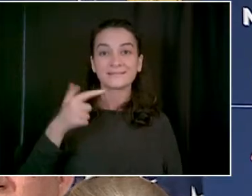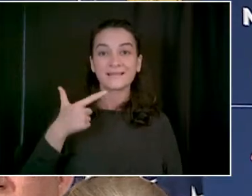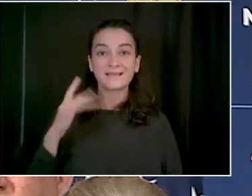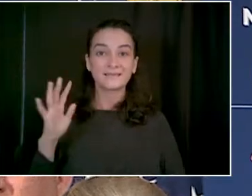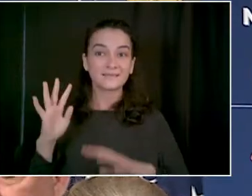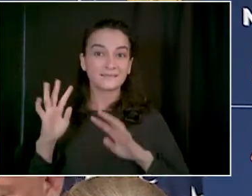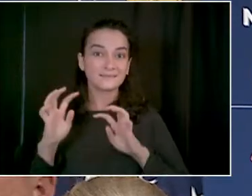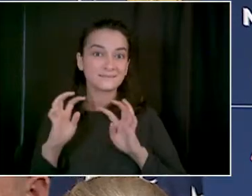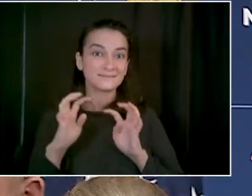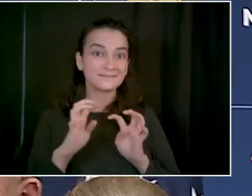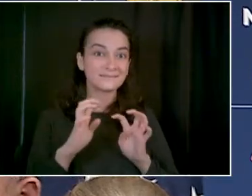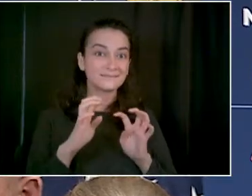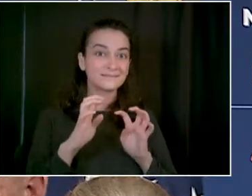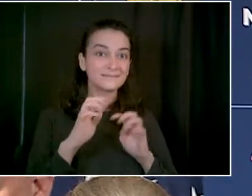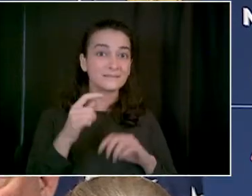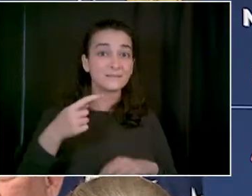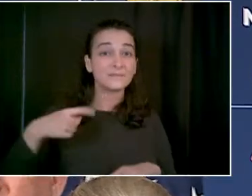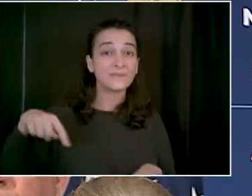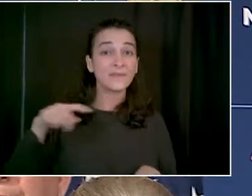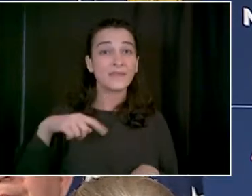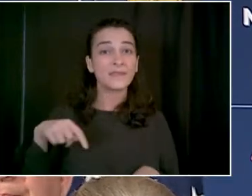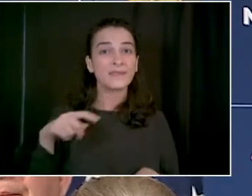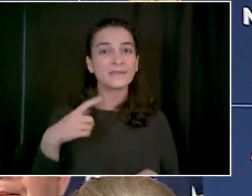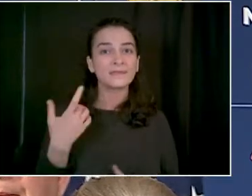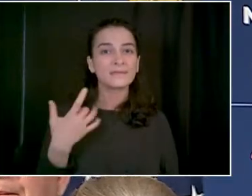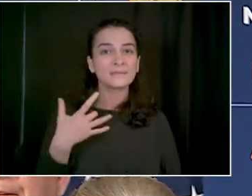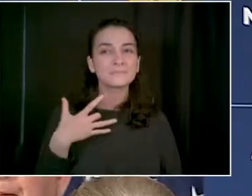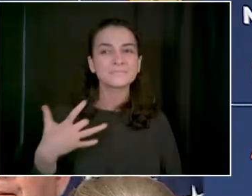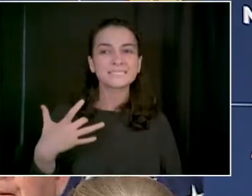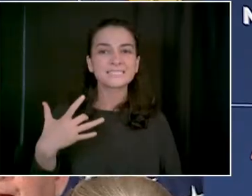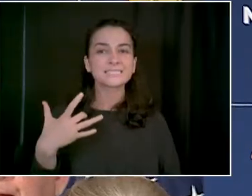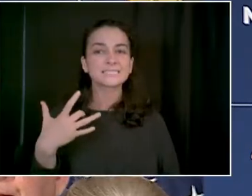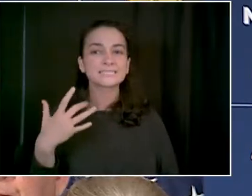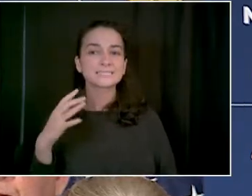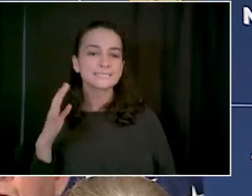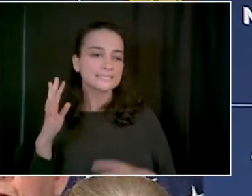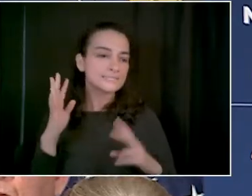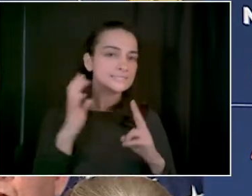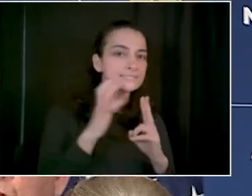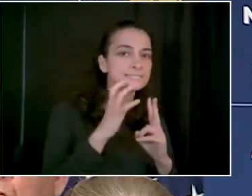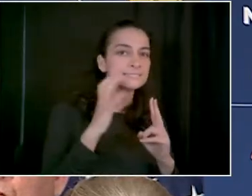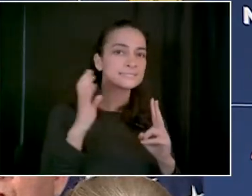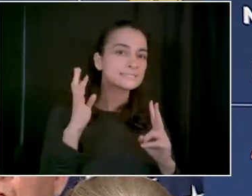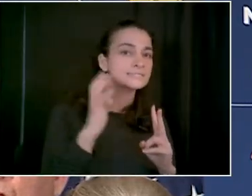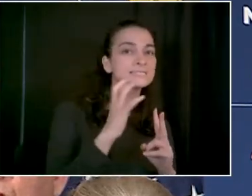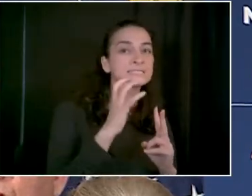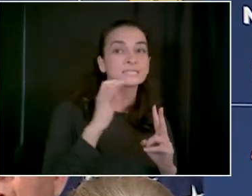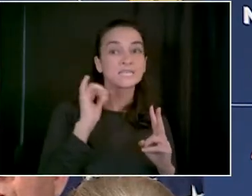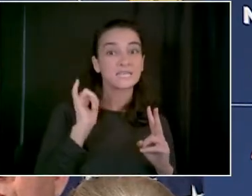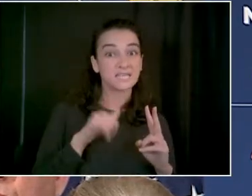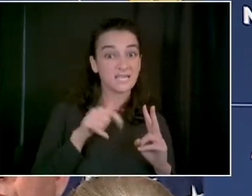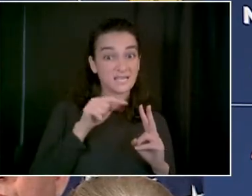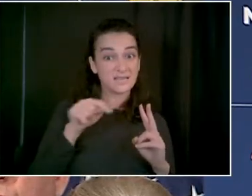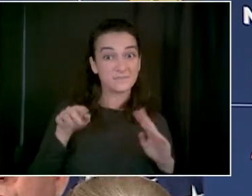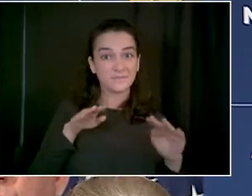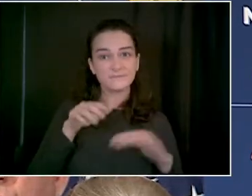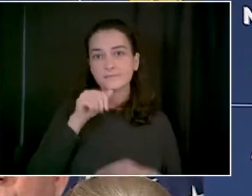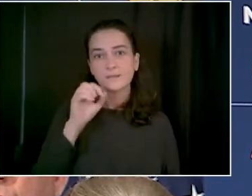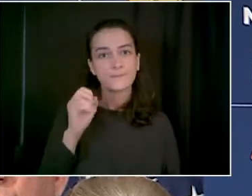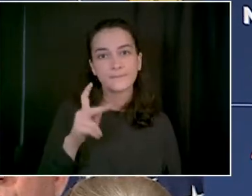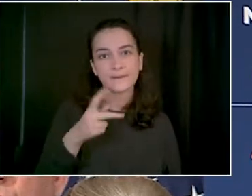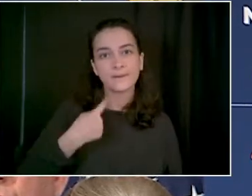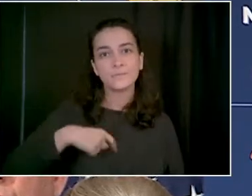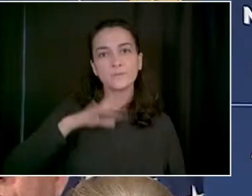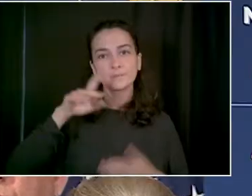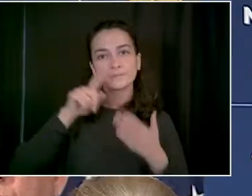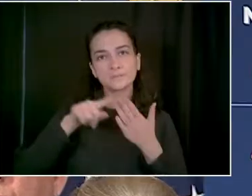using the information around these gangs is just impressive. With the commissioner and this team up